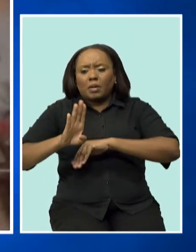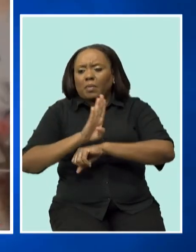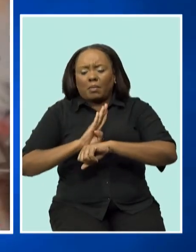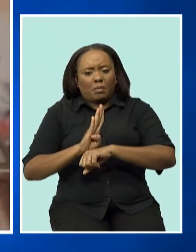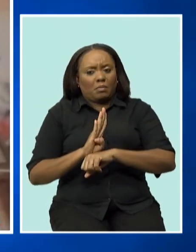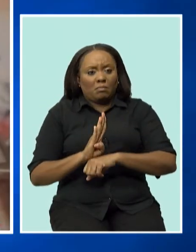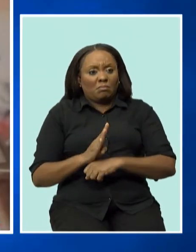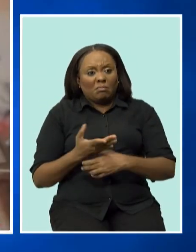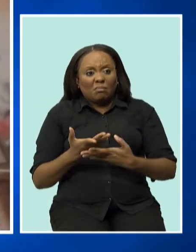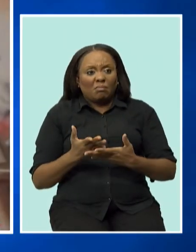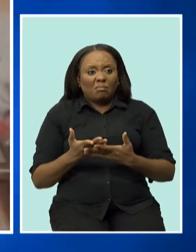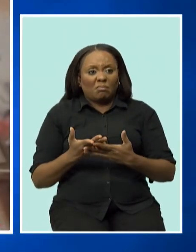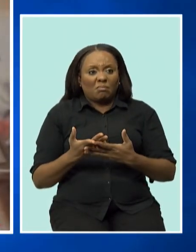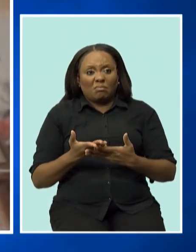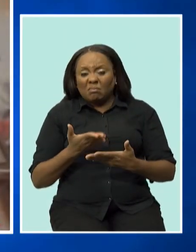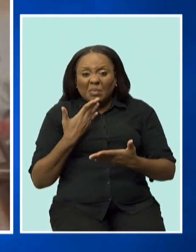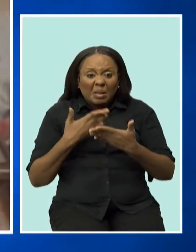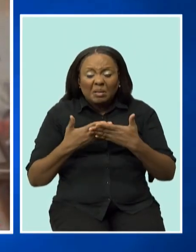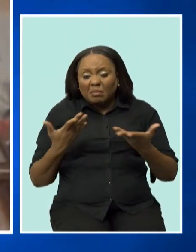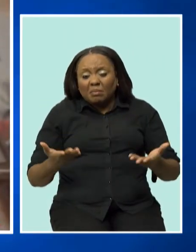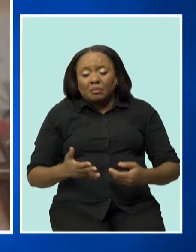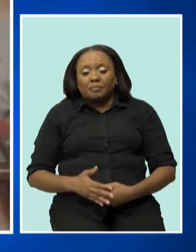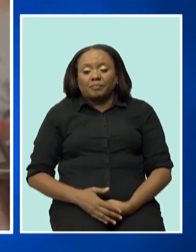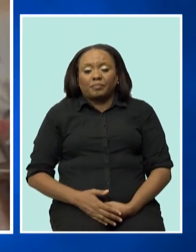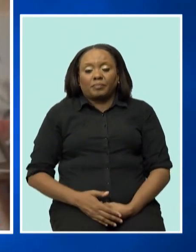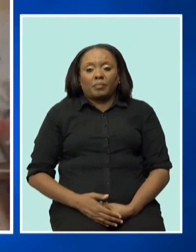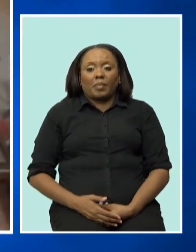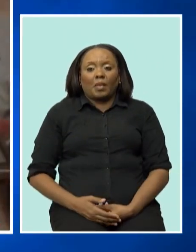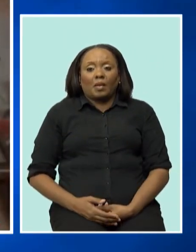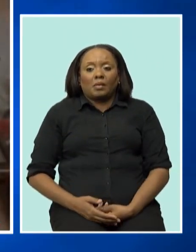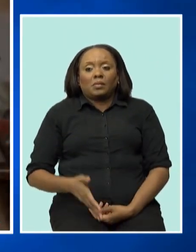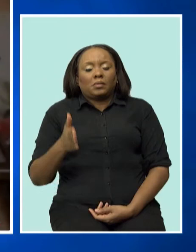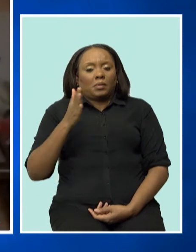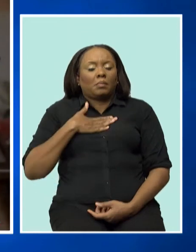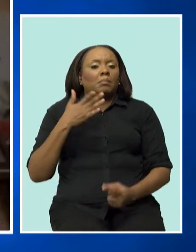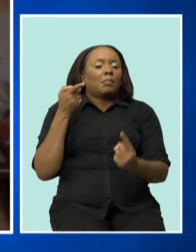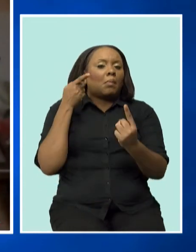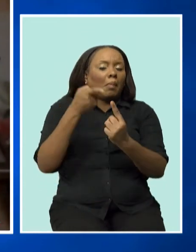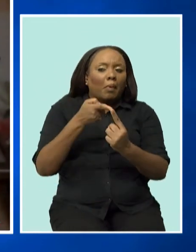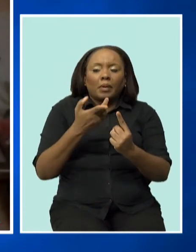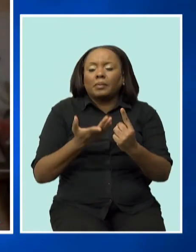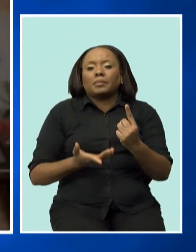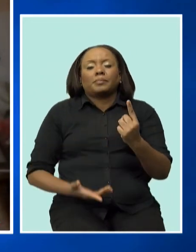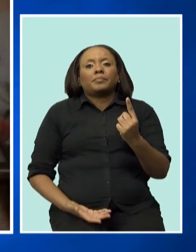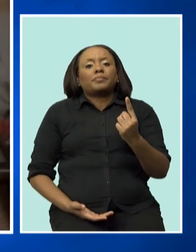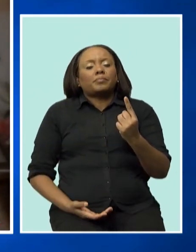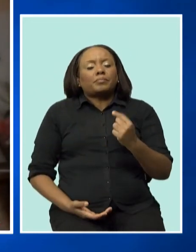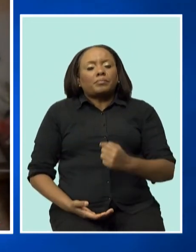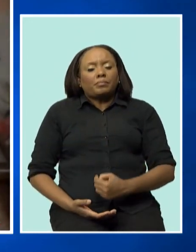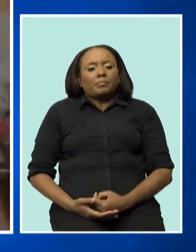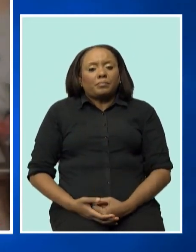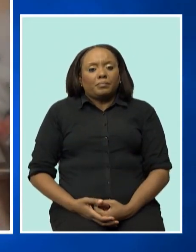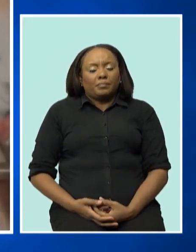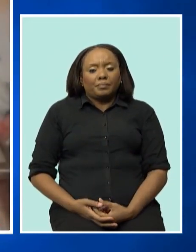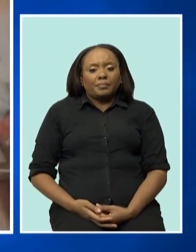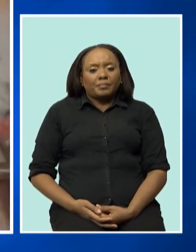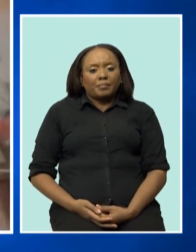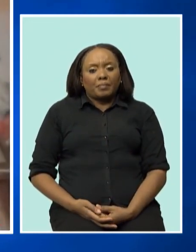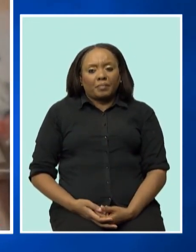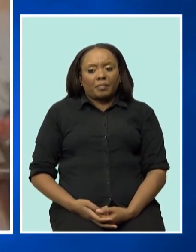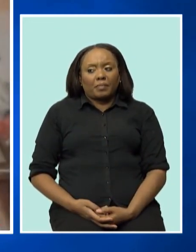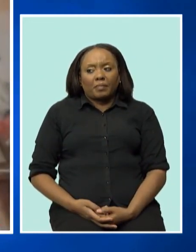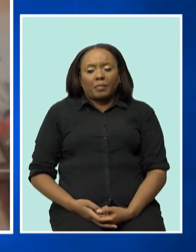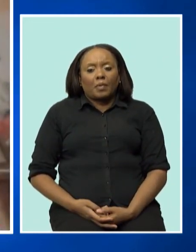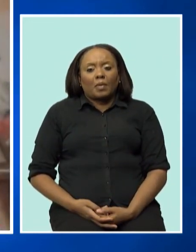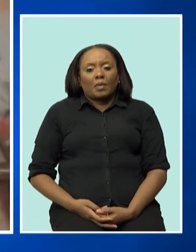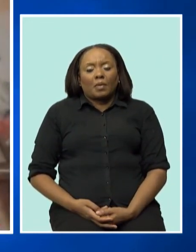that. Now, as it goes back to the point I made earlier, and I really want to reinforce this one, is that you have to now look to see what is the